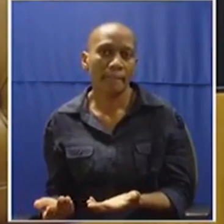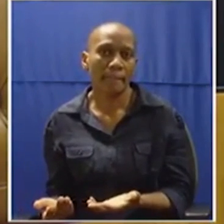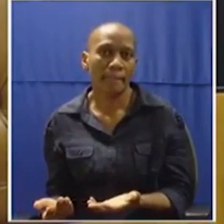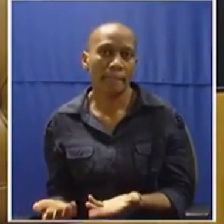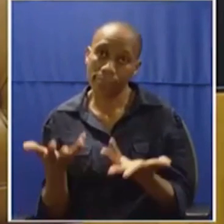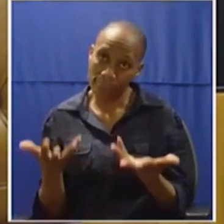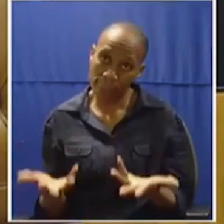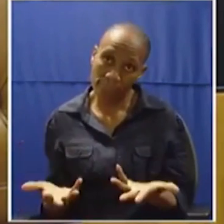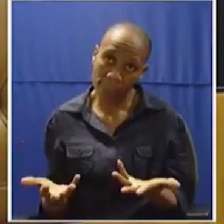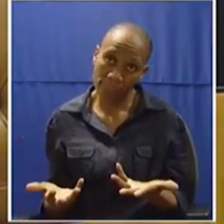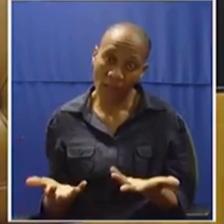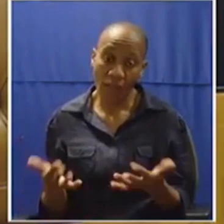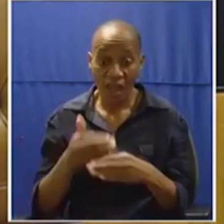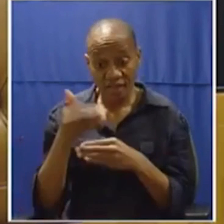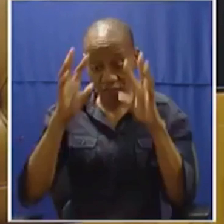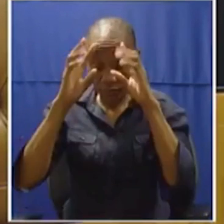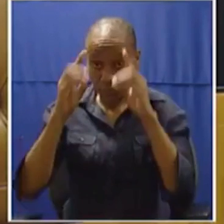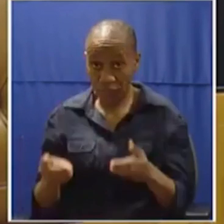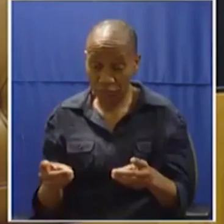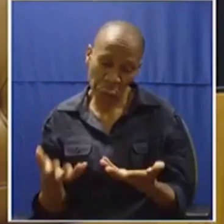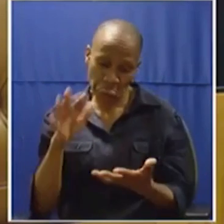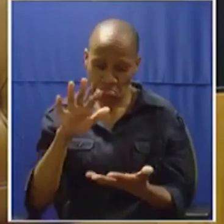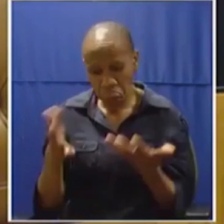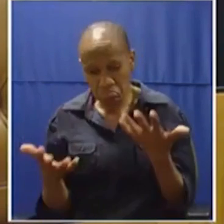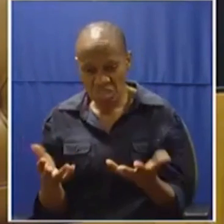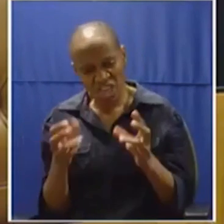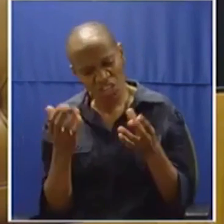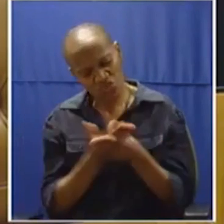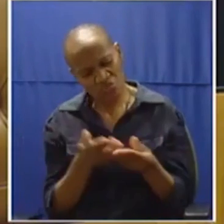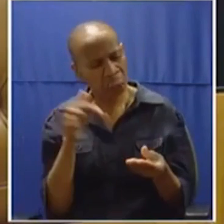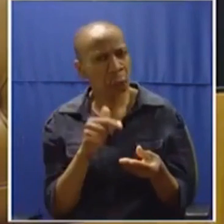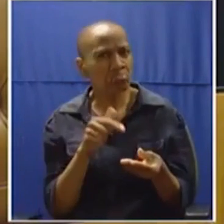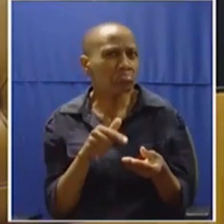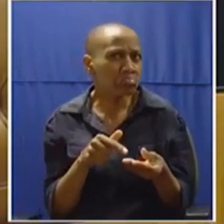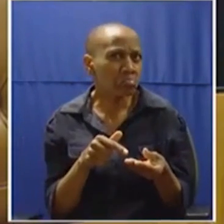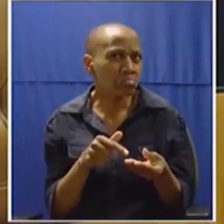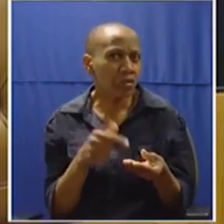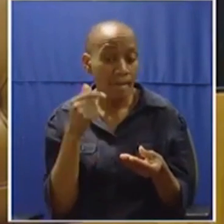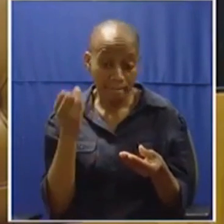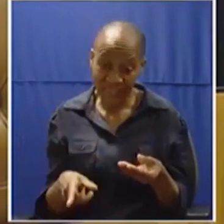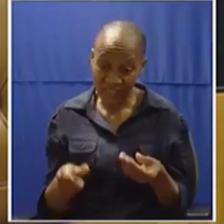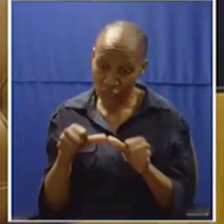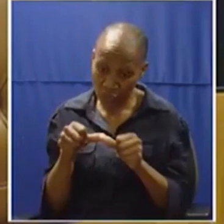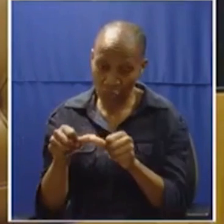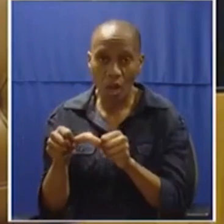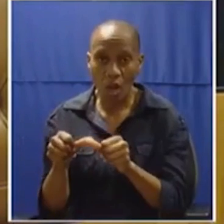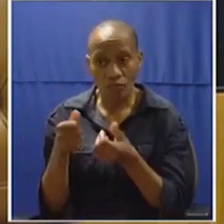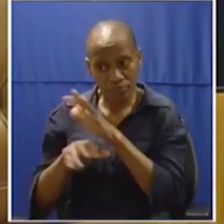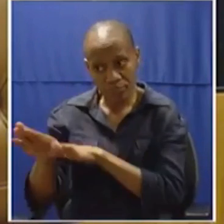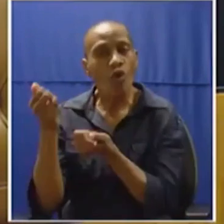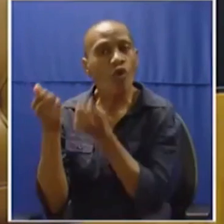Then a decision is taken on whether a matter should proceed on trial or not, all